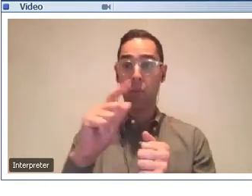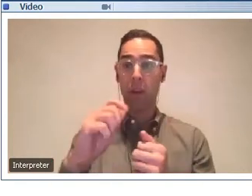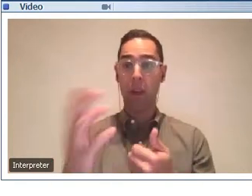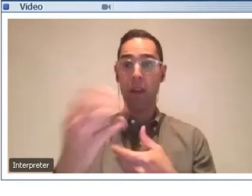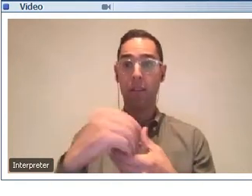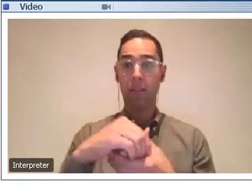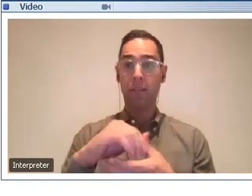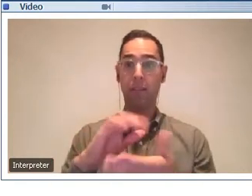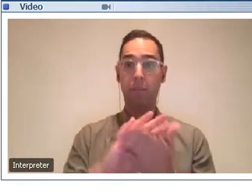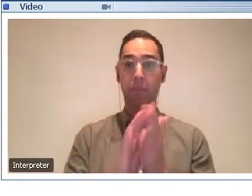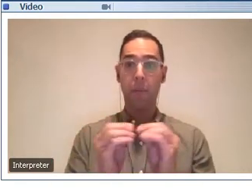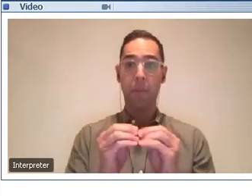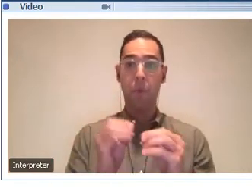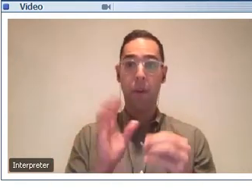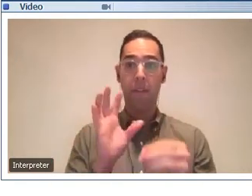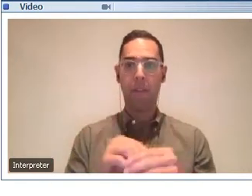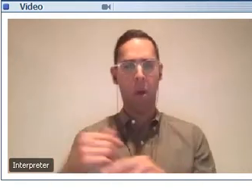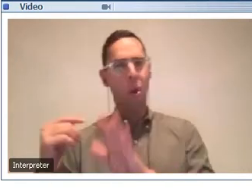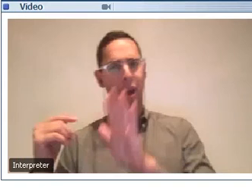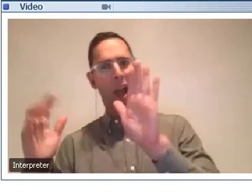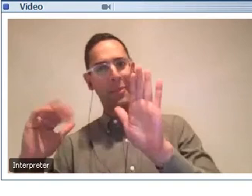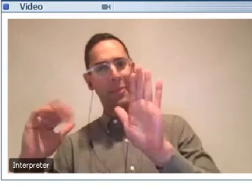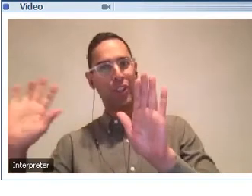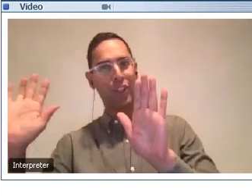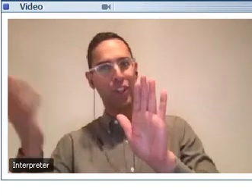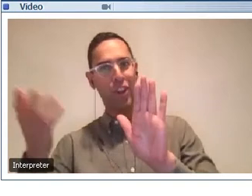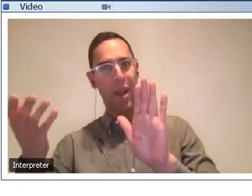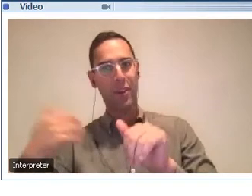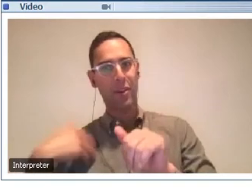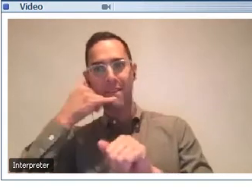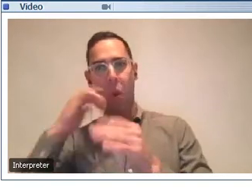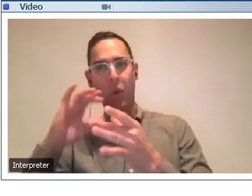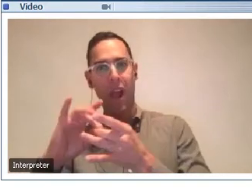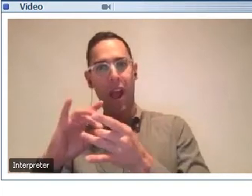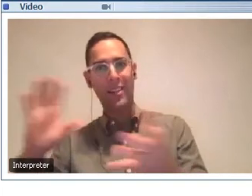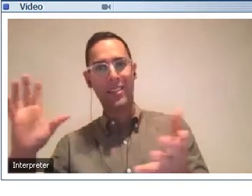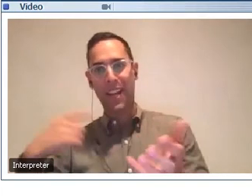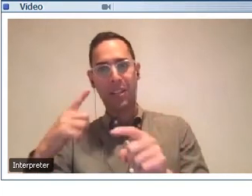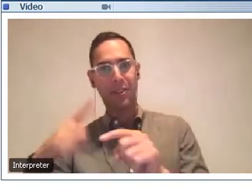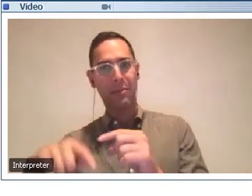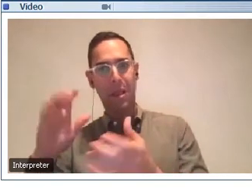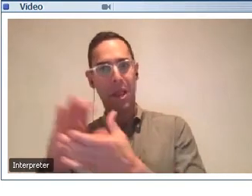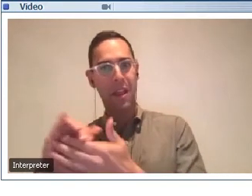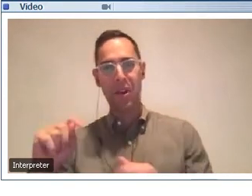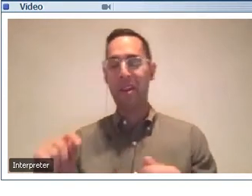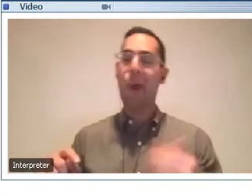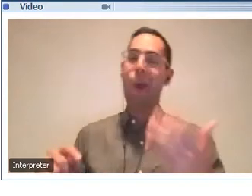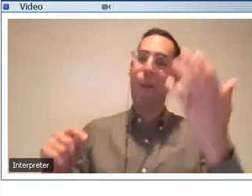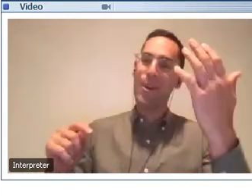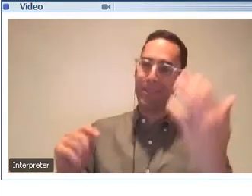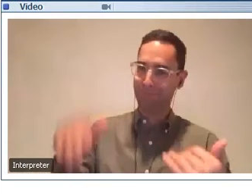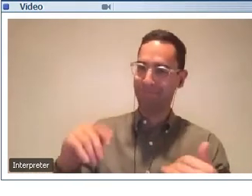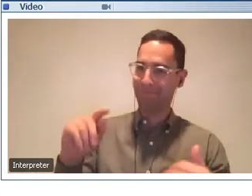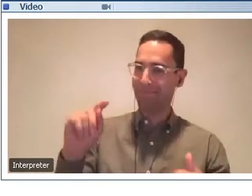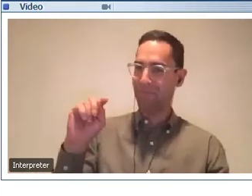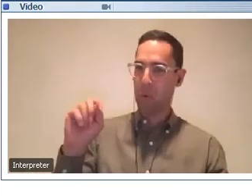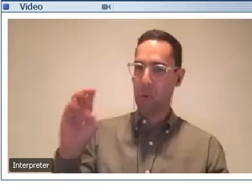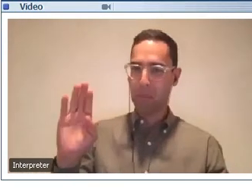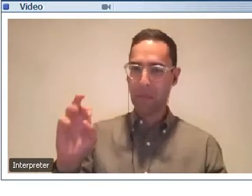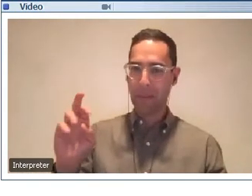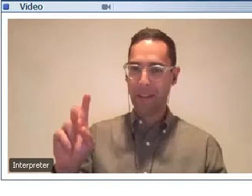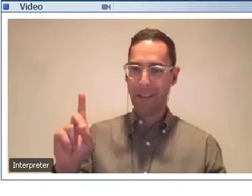research. Oh, Lauren, wonderful. Yes, my phone got disconnected. I couldn't believe it. Oh, no, it's inevitable. Excellent. Well, I'm just going to